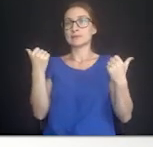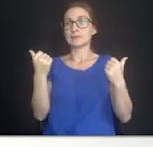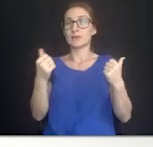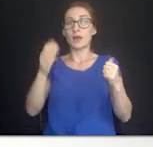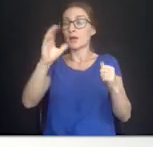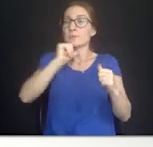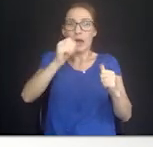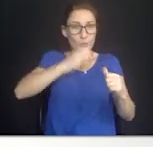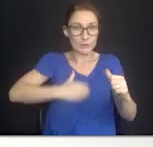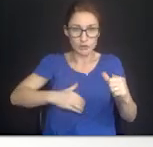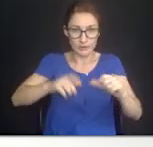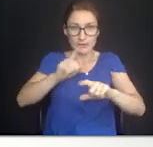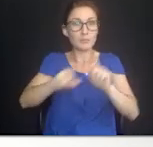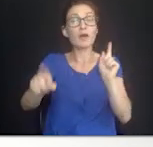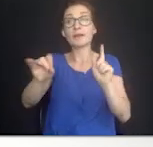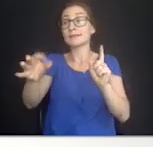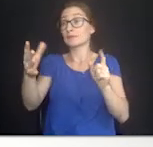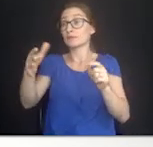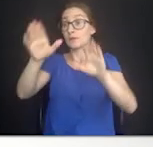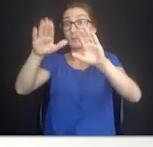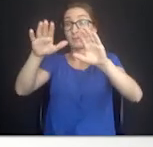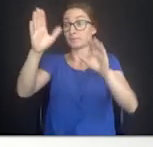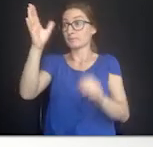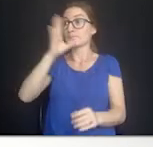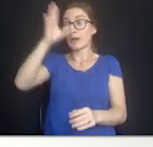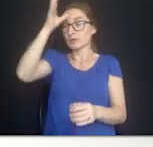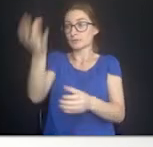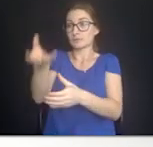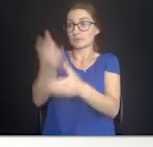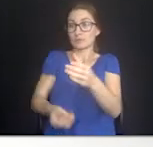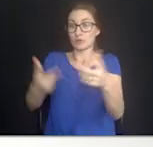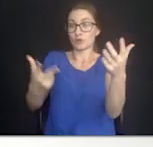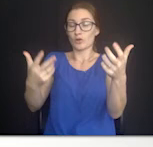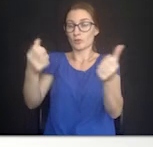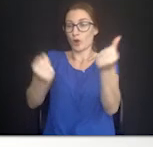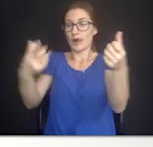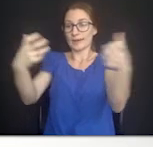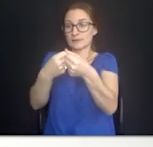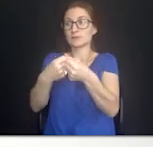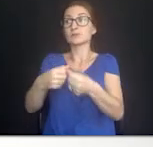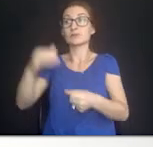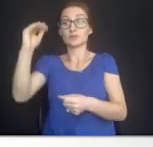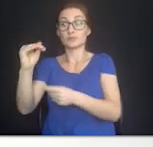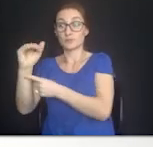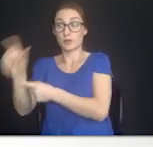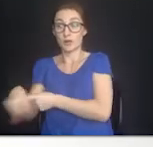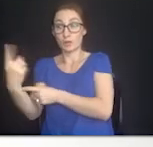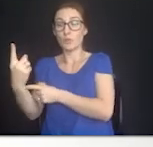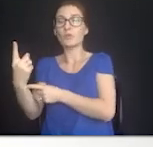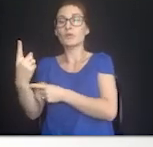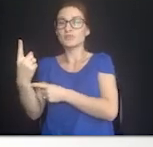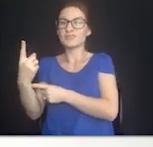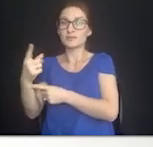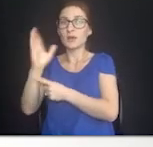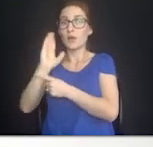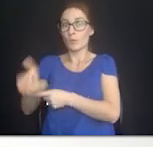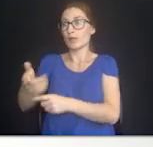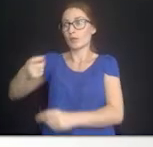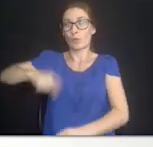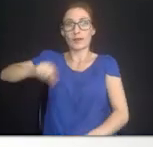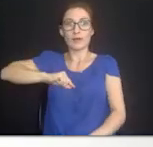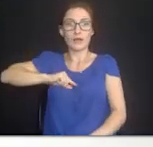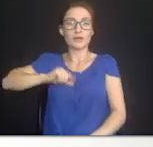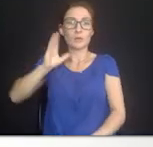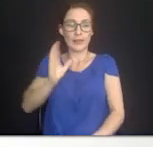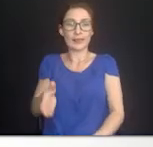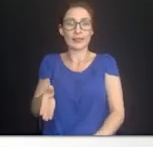and now this kid is on their own, that's an emergency, right? Like, so there are some things that are going to immediately qualify where you can have a little bit of peace of mind that it's not like